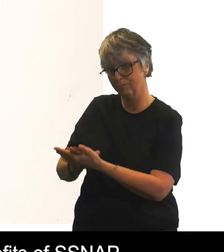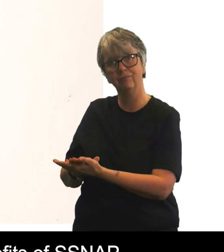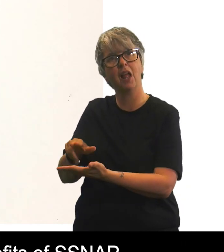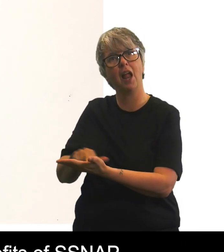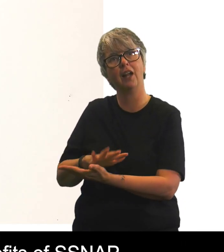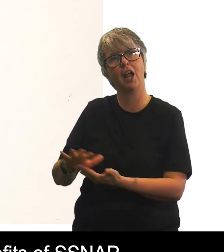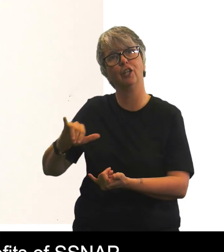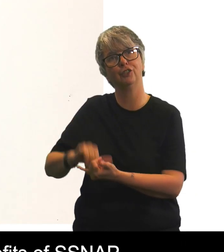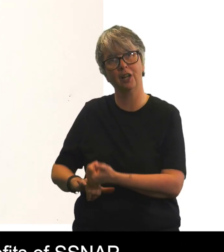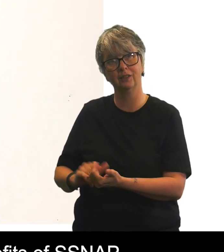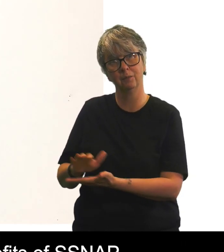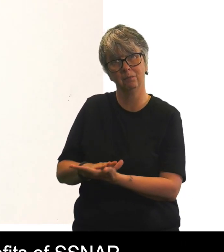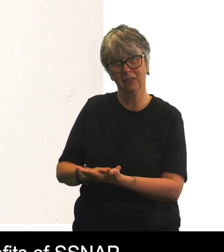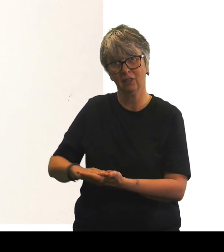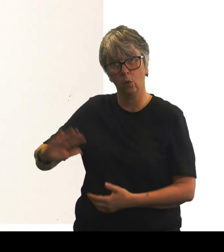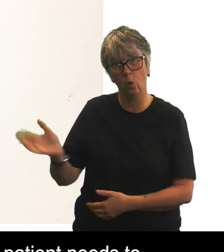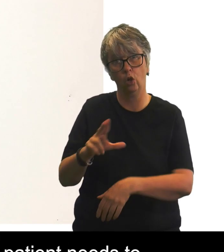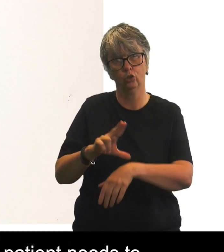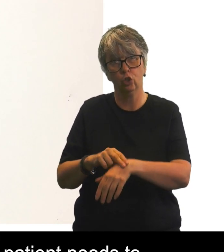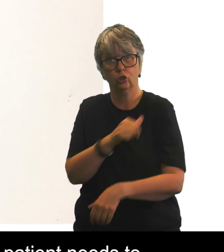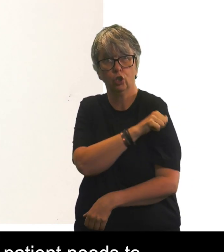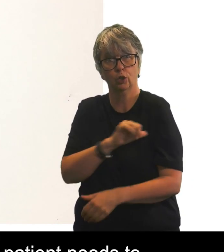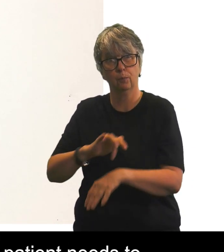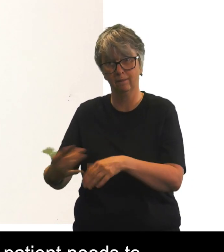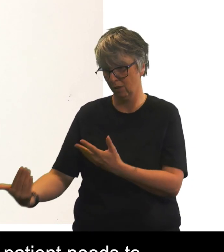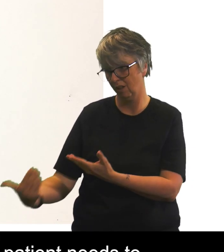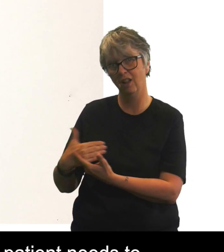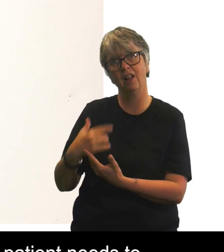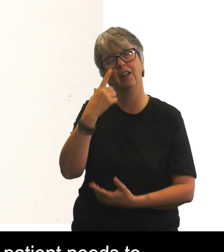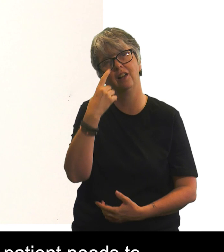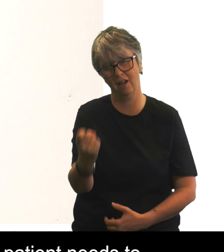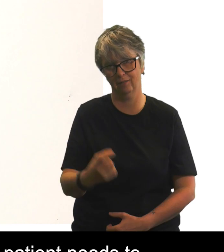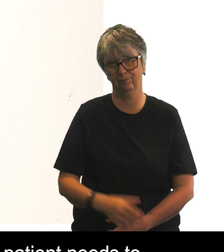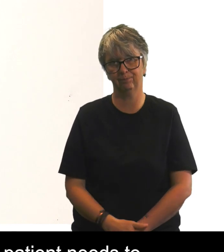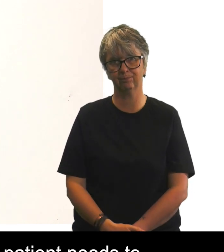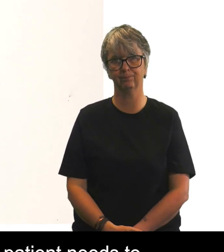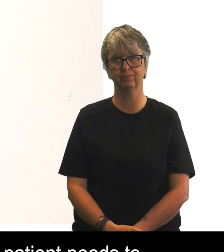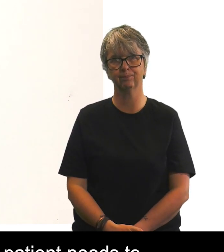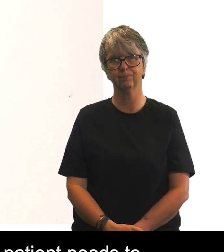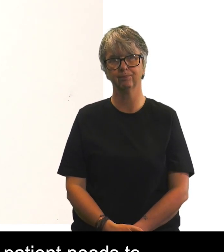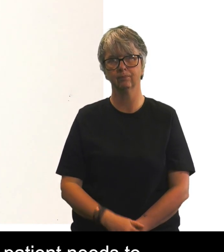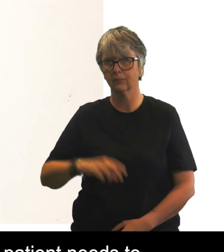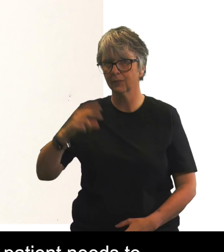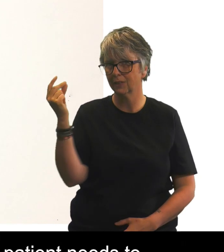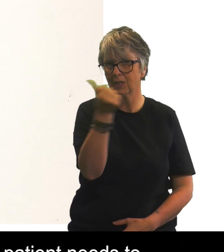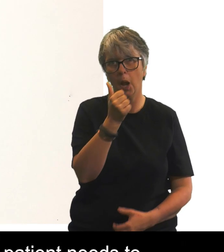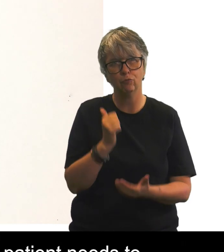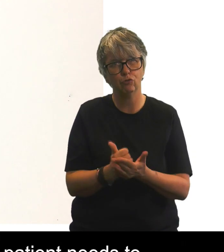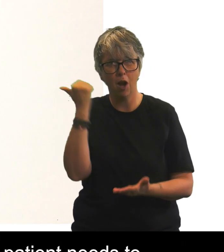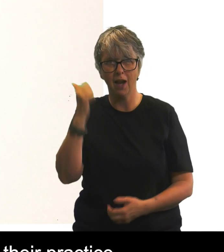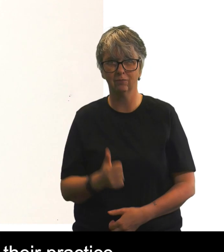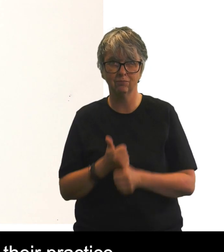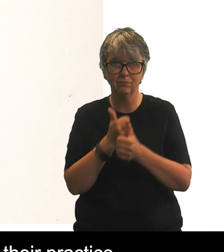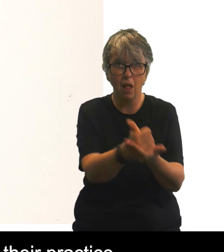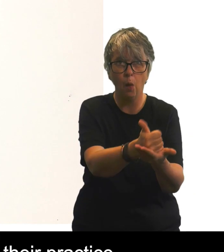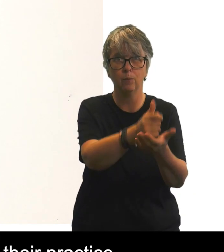There are lots of potential benefits of SNAP. SNAP shows what symptoms a patient needs to keep track of, along with a clear timeline and